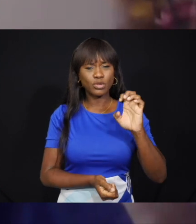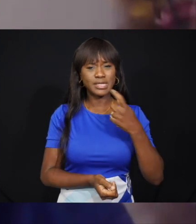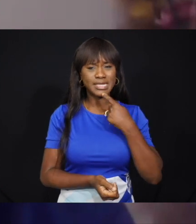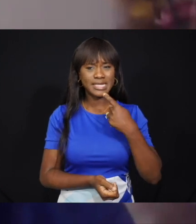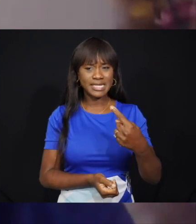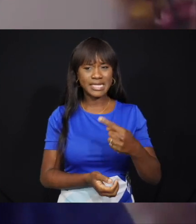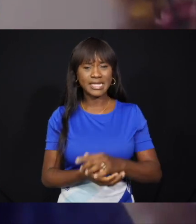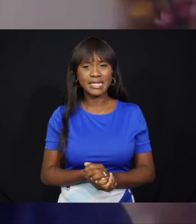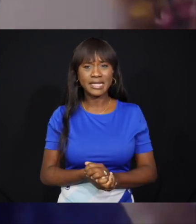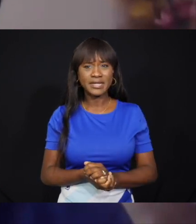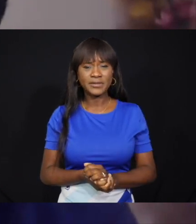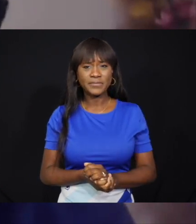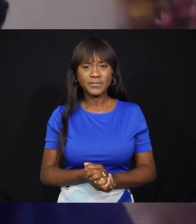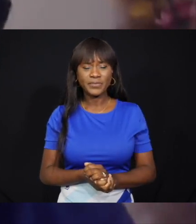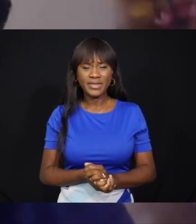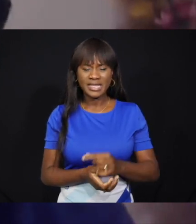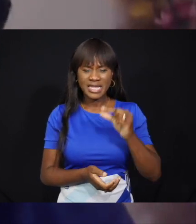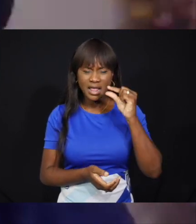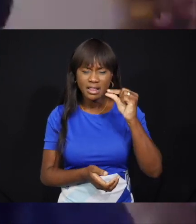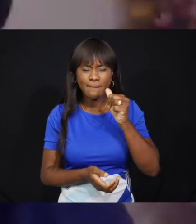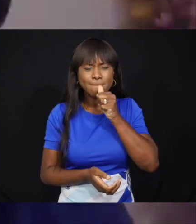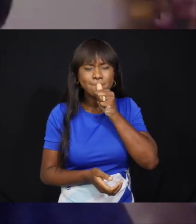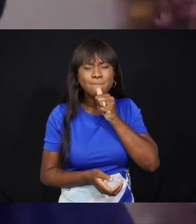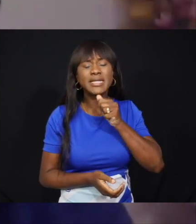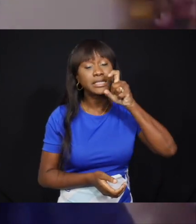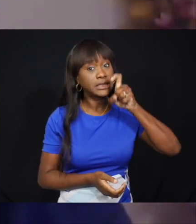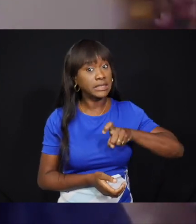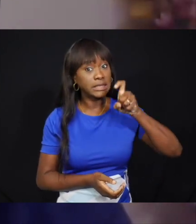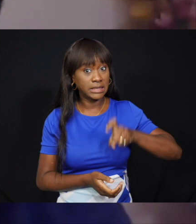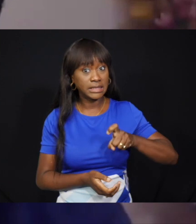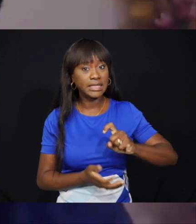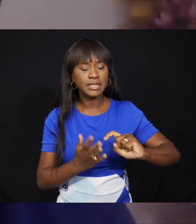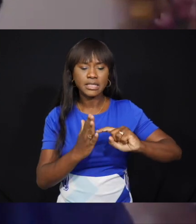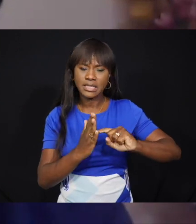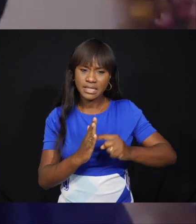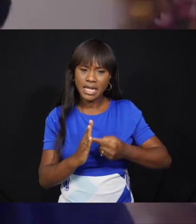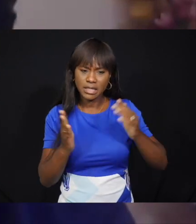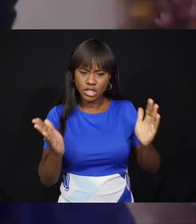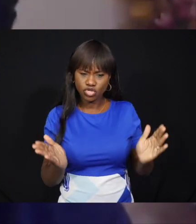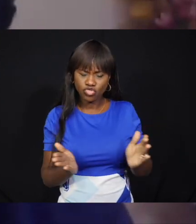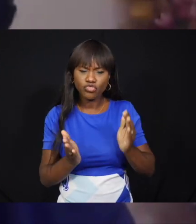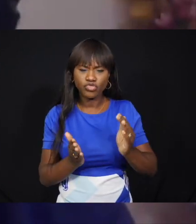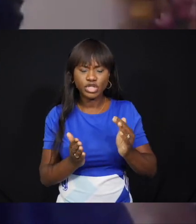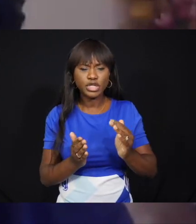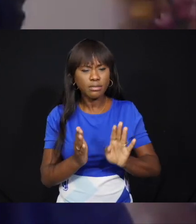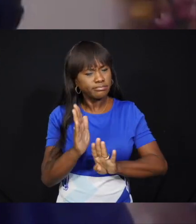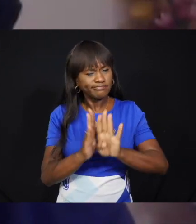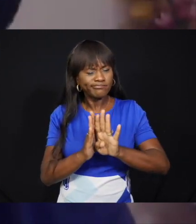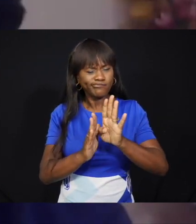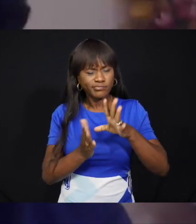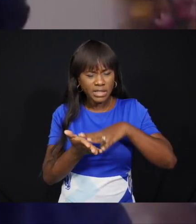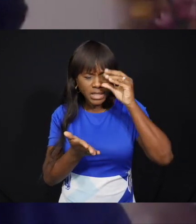has emphasized so much, which is the comfort. It takes a little bit of patience to start getting